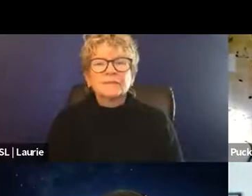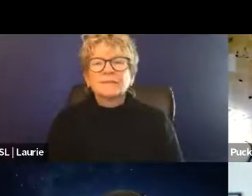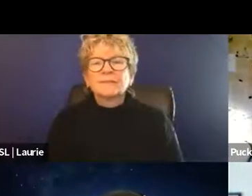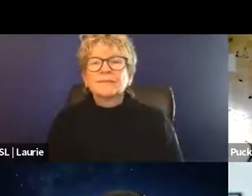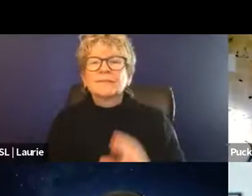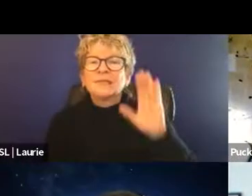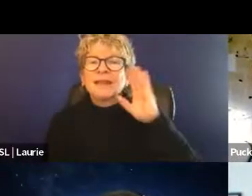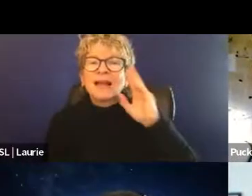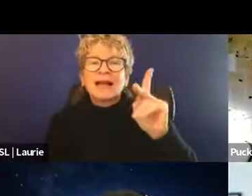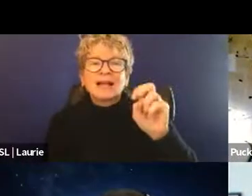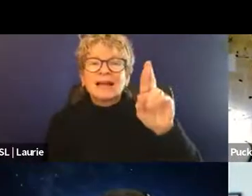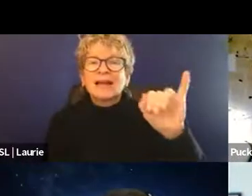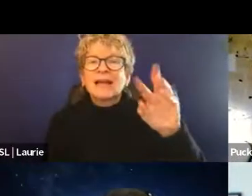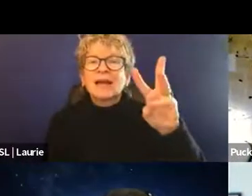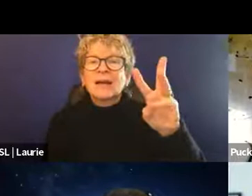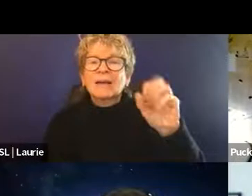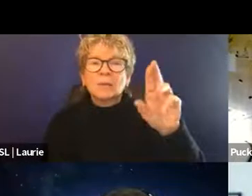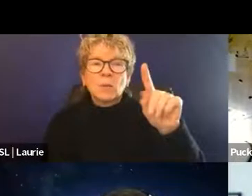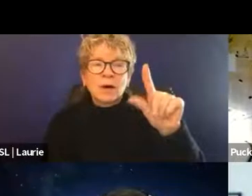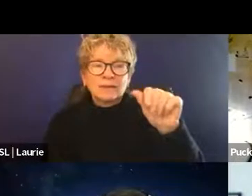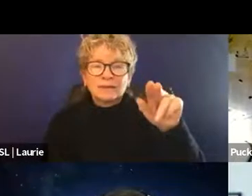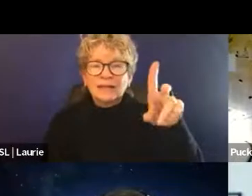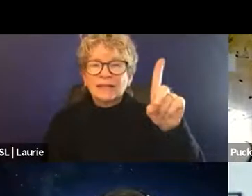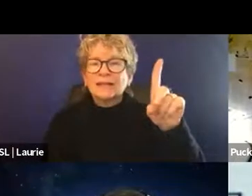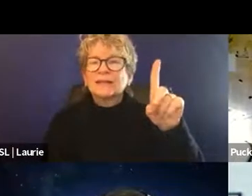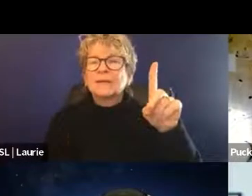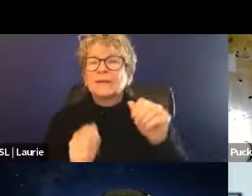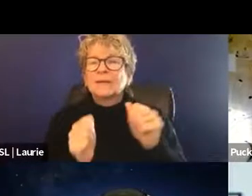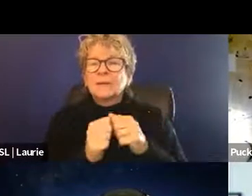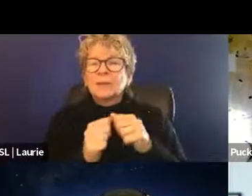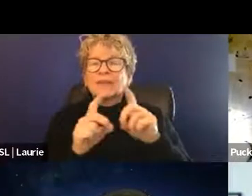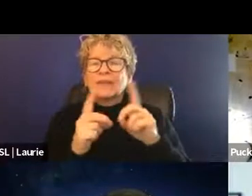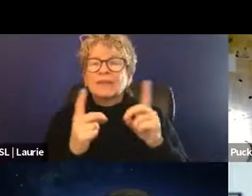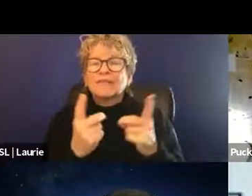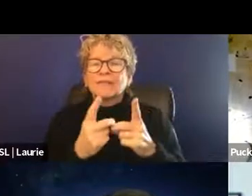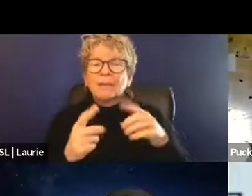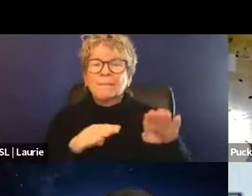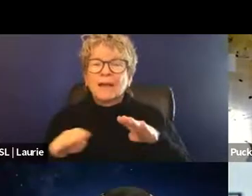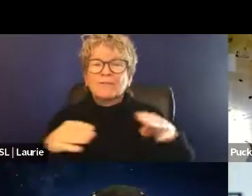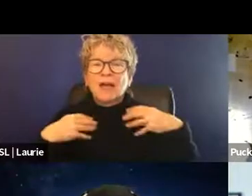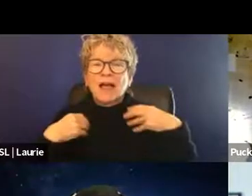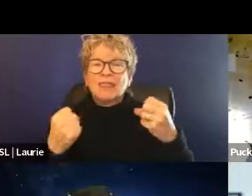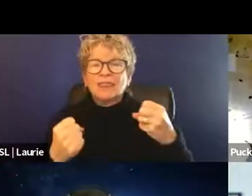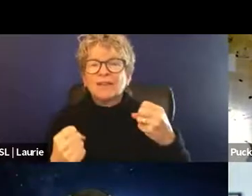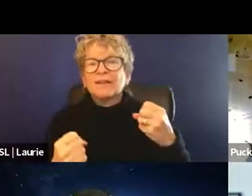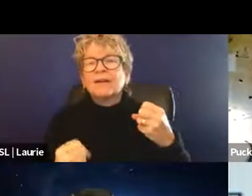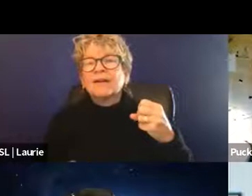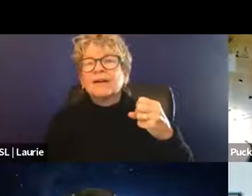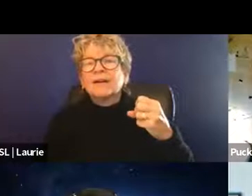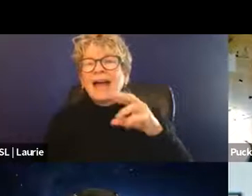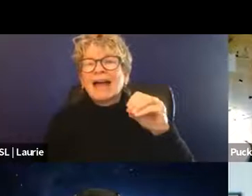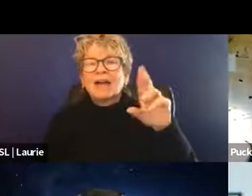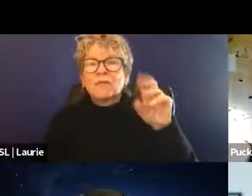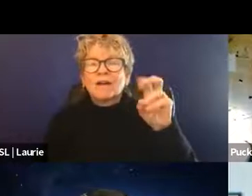Oh, hey everybody, Carrie Waterland with the Division of Behavioral Health and Recovery at the Healthcare Authority. I